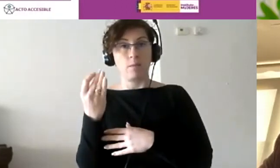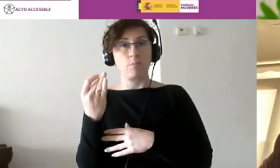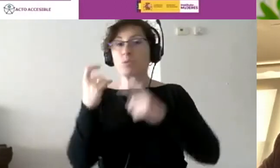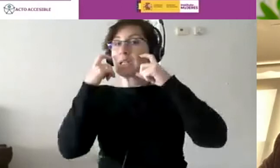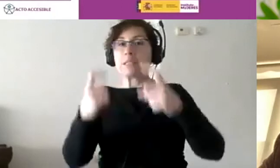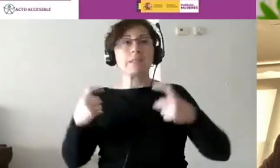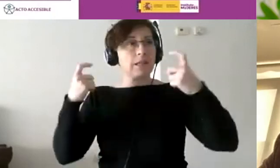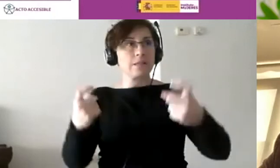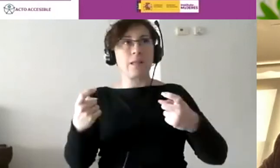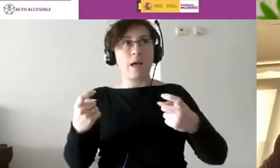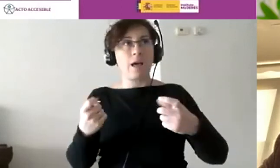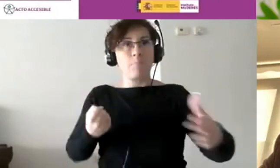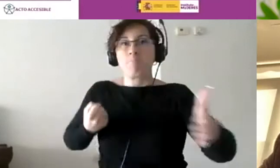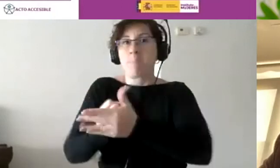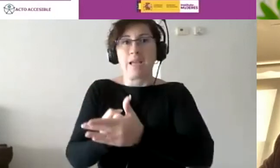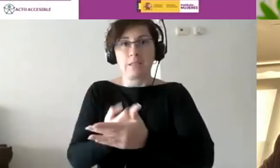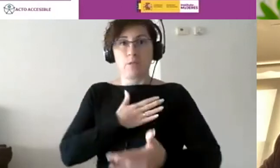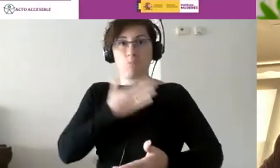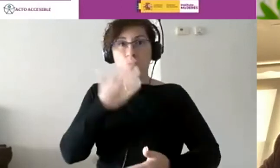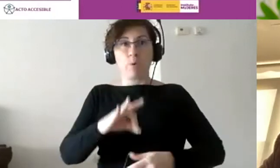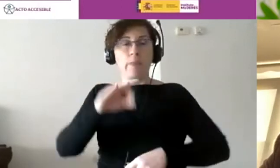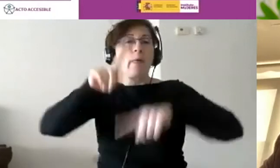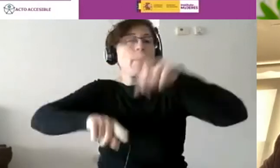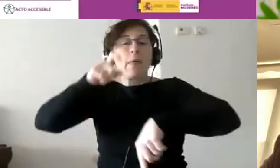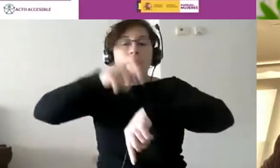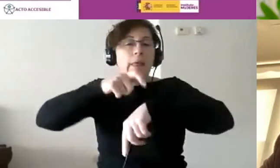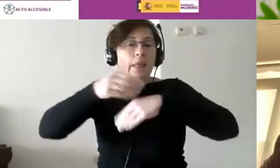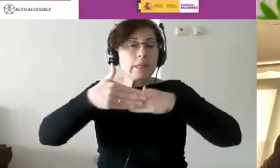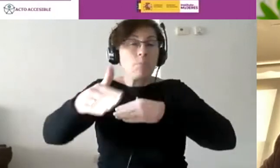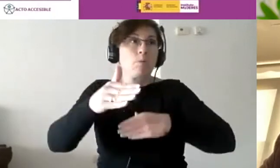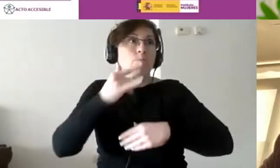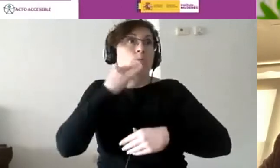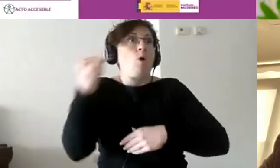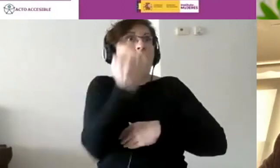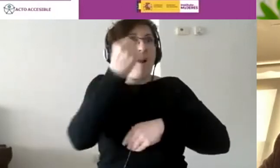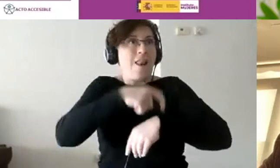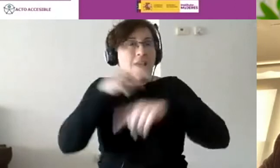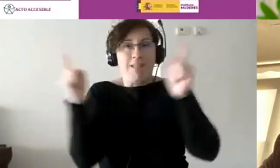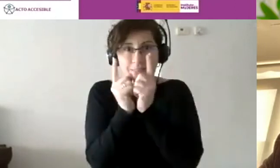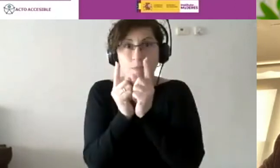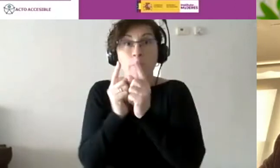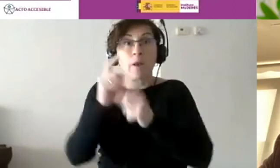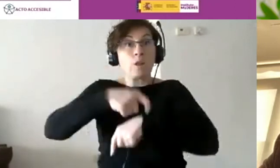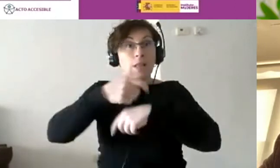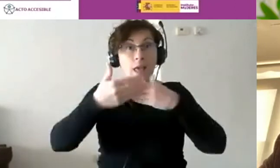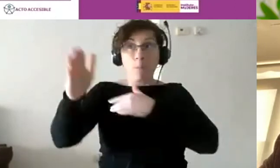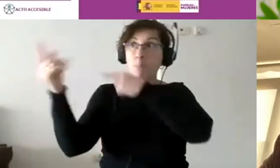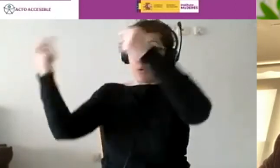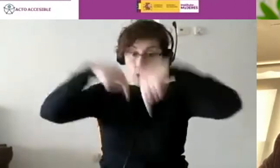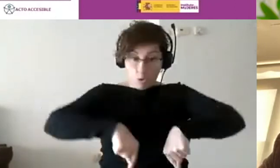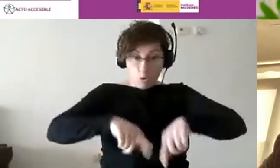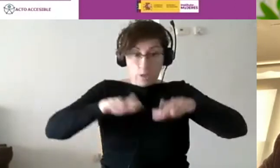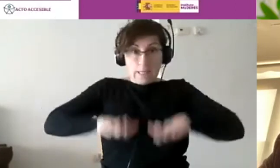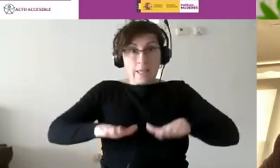we want to be the greatest assistance for their integration in Spain. We hope that